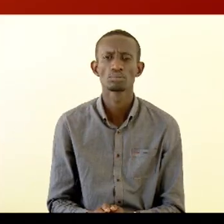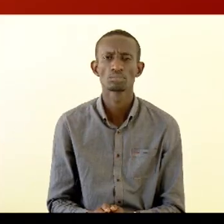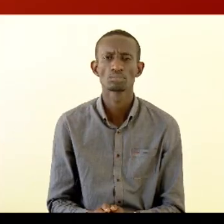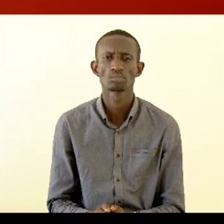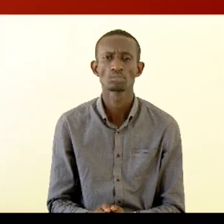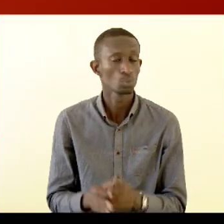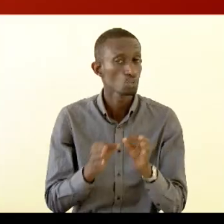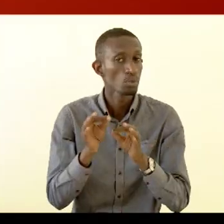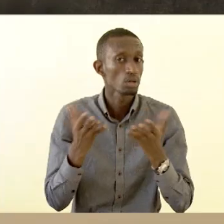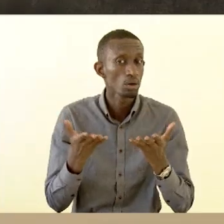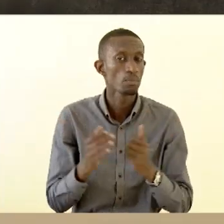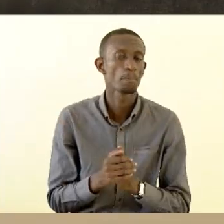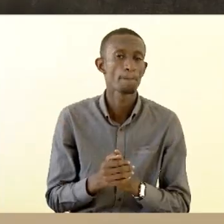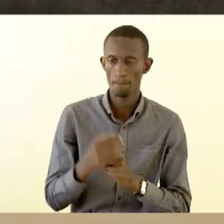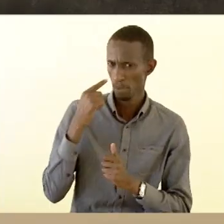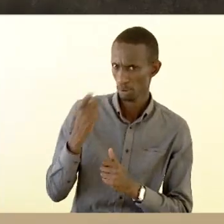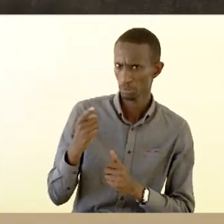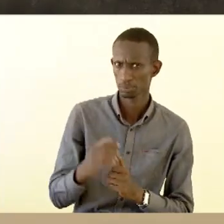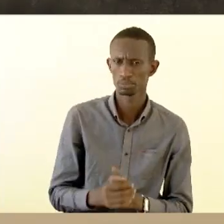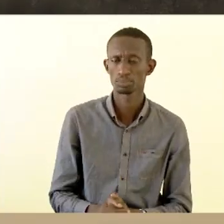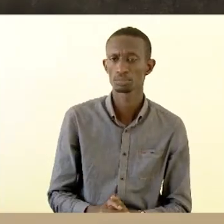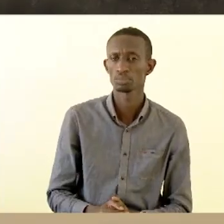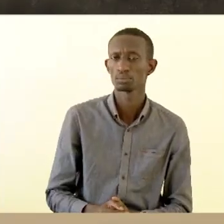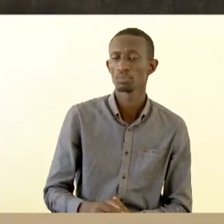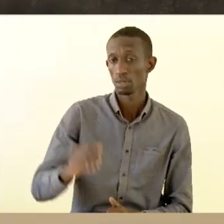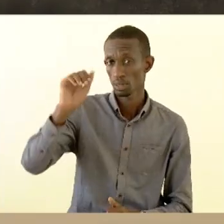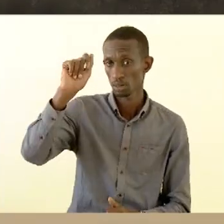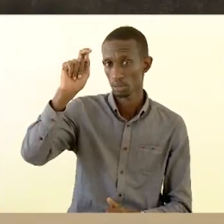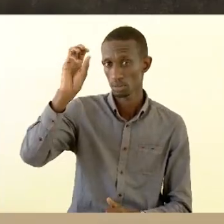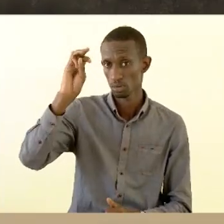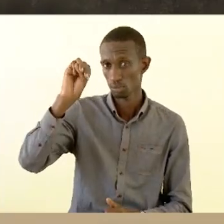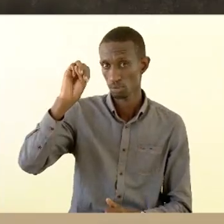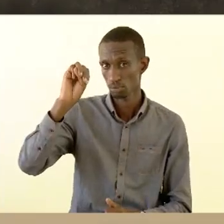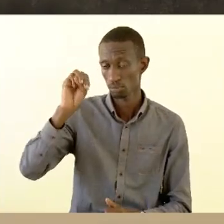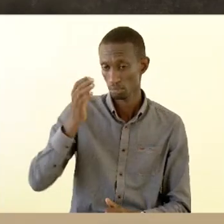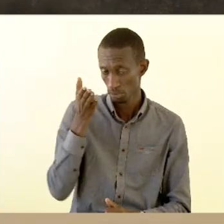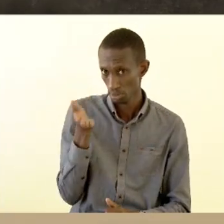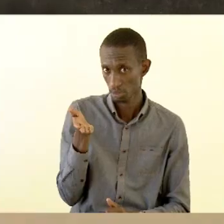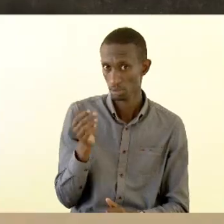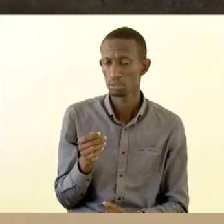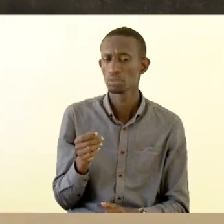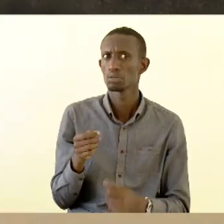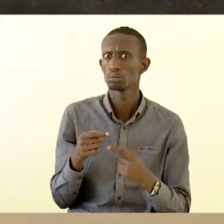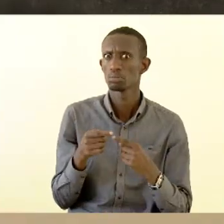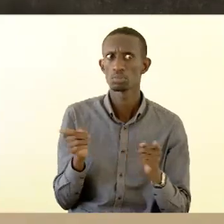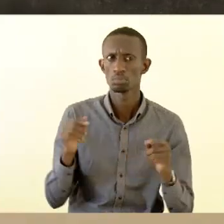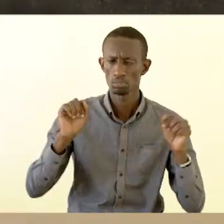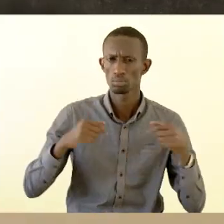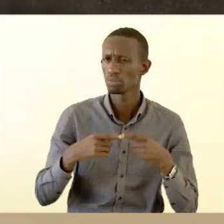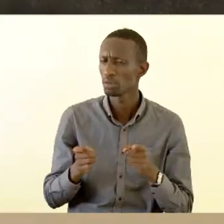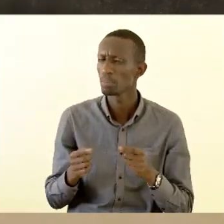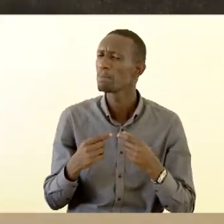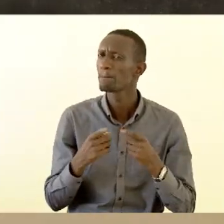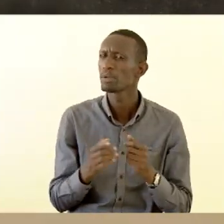We have seen that atoms of a given element may be different, but they